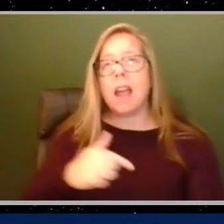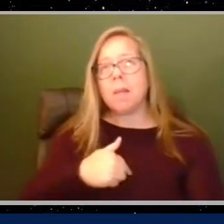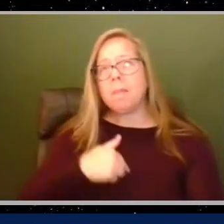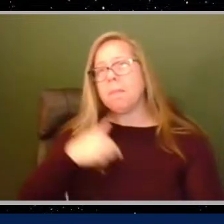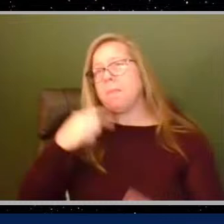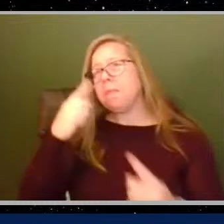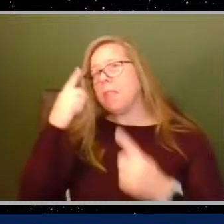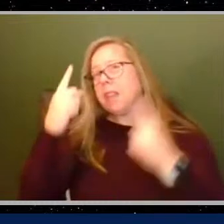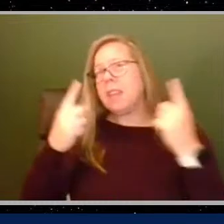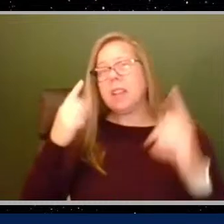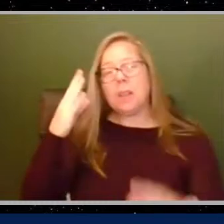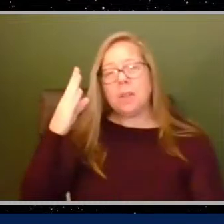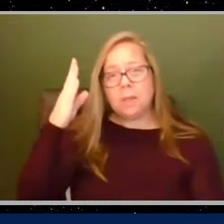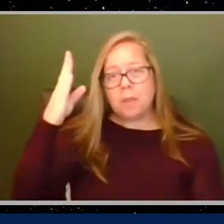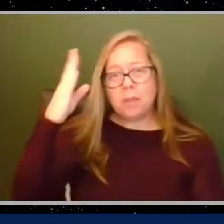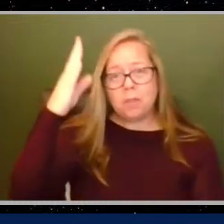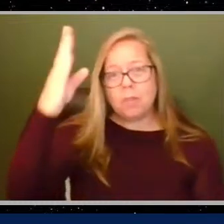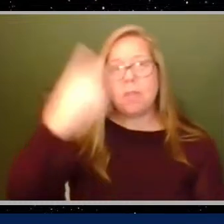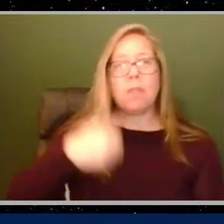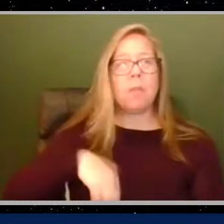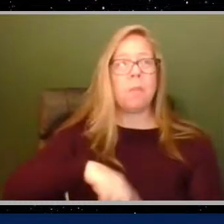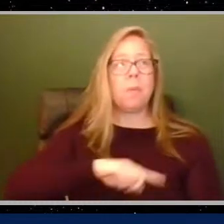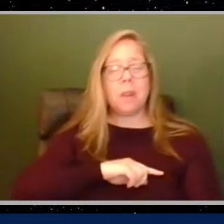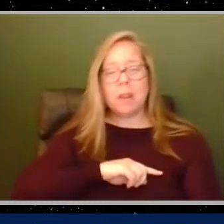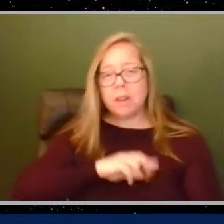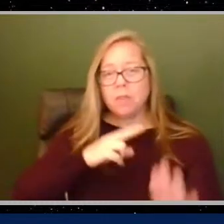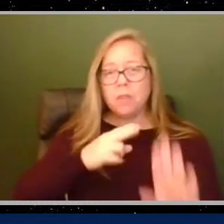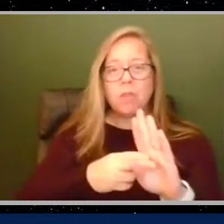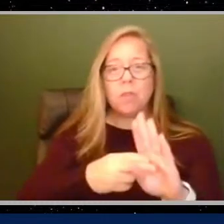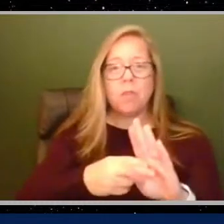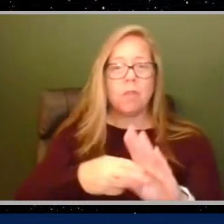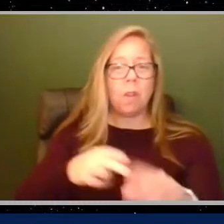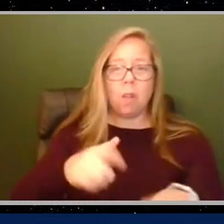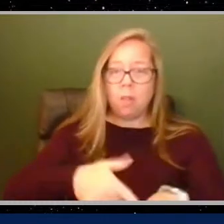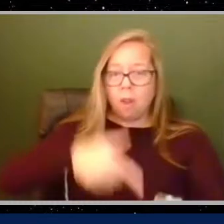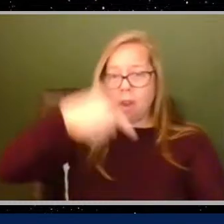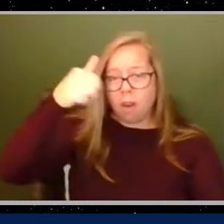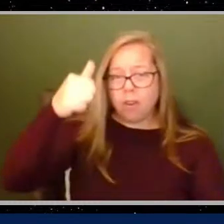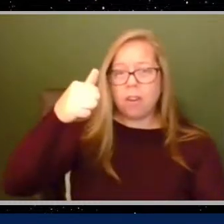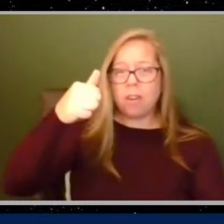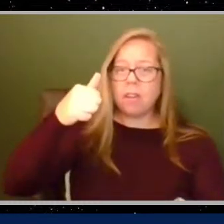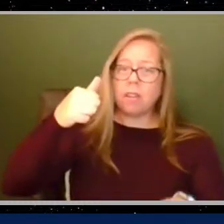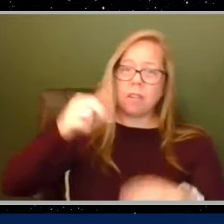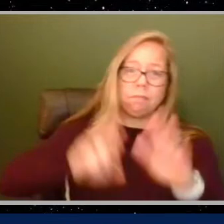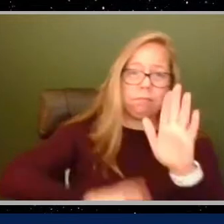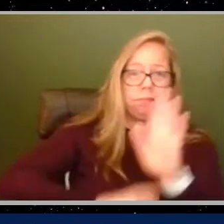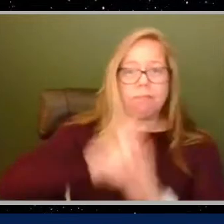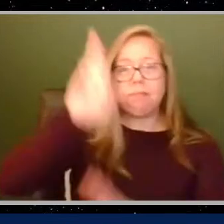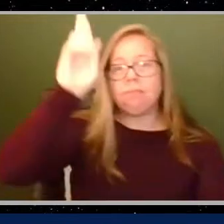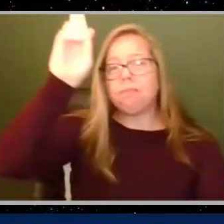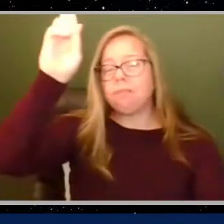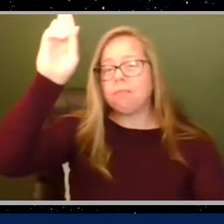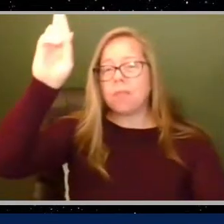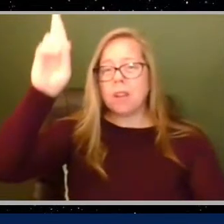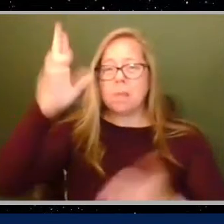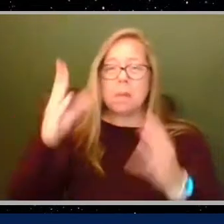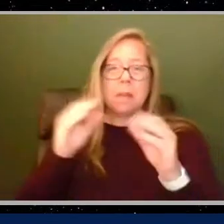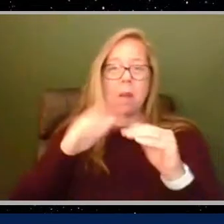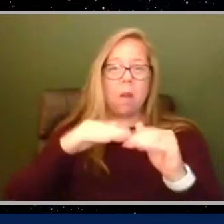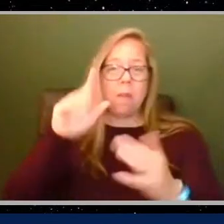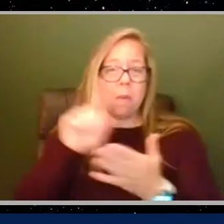duration missions, something longer than, let's say, a week or more, that you're going to have to factor